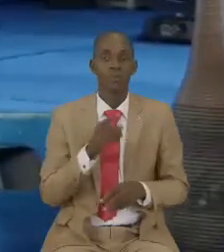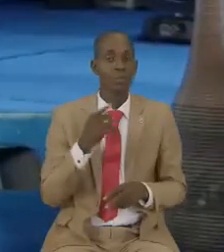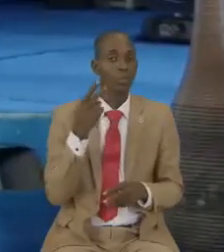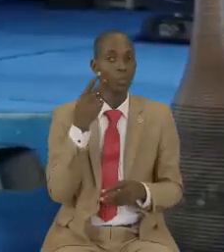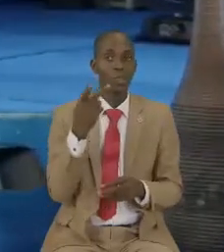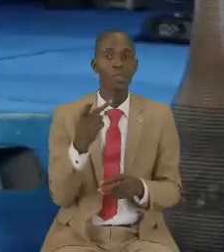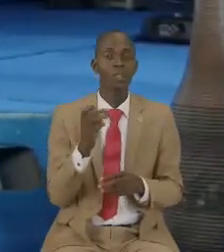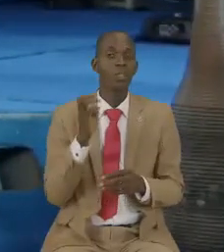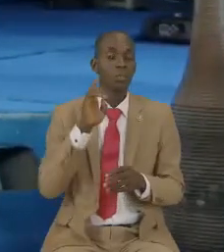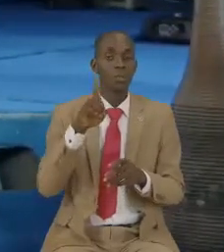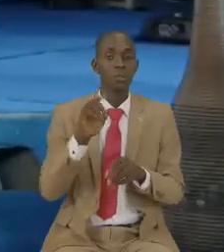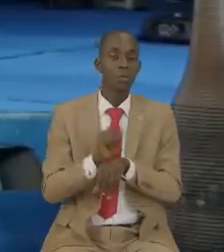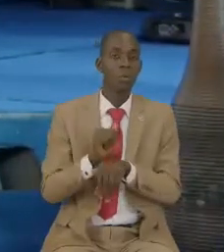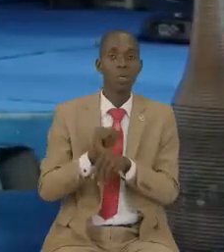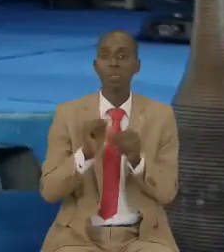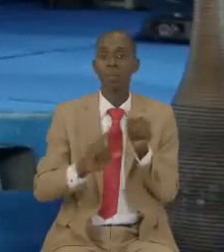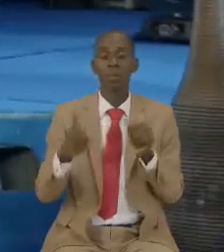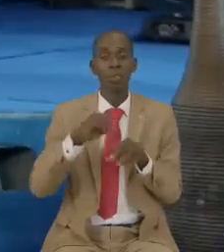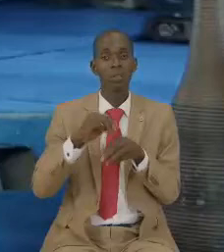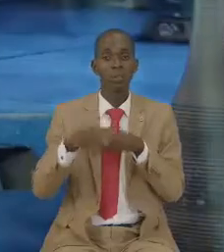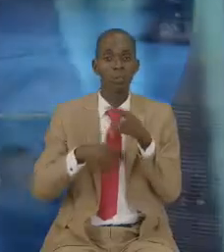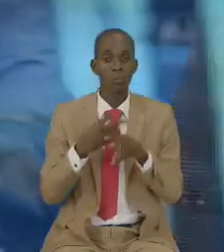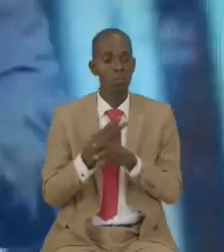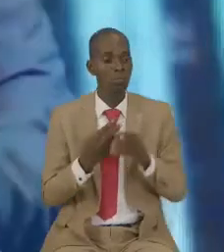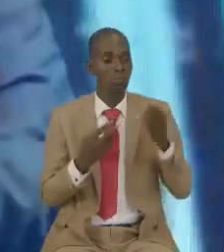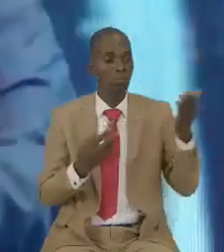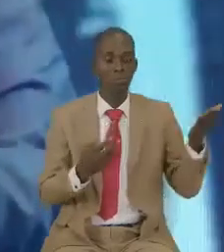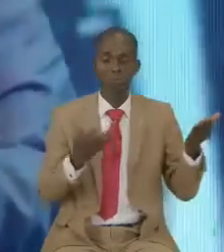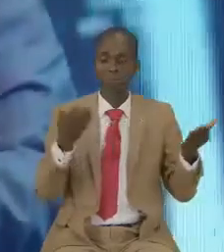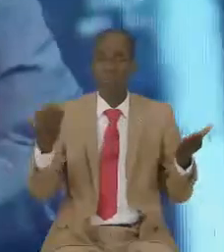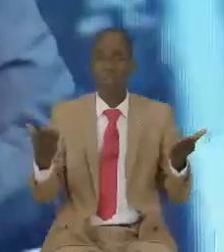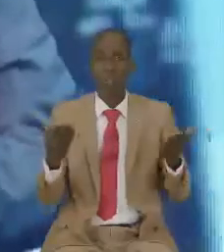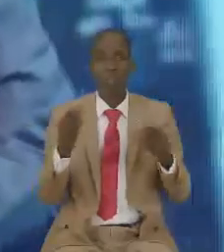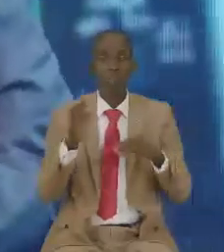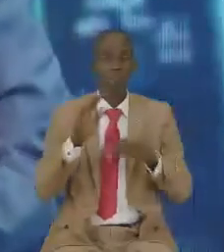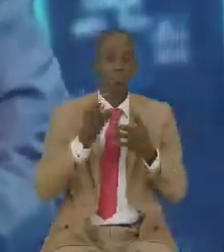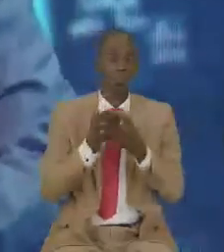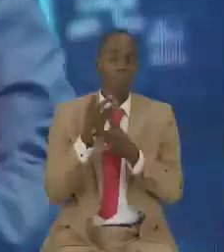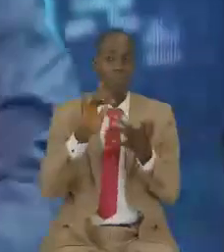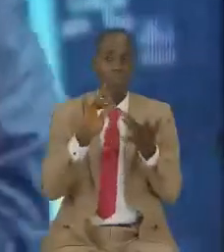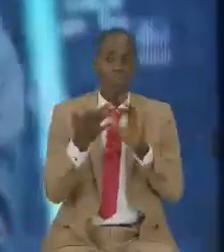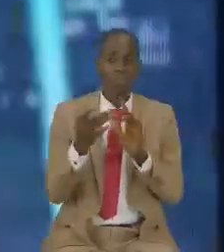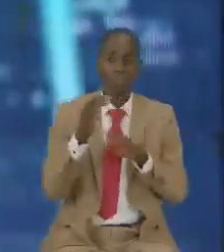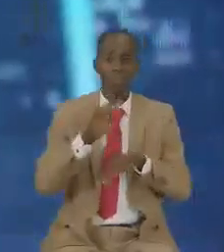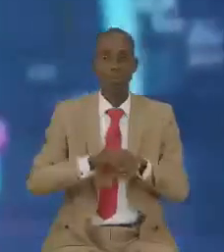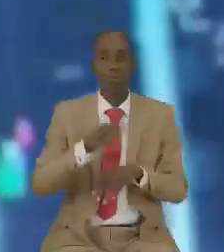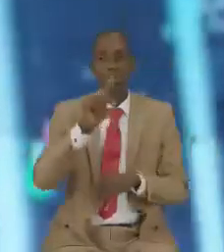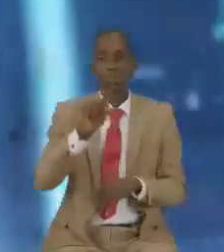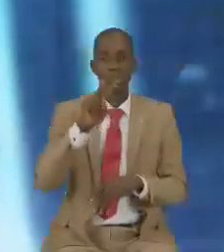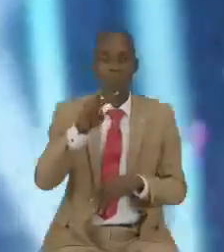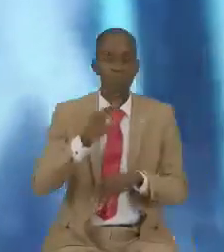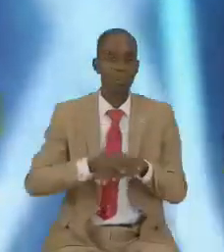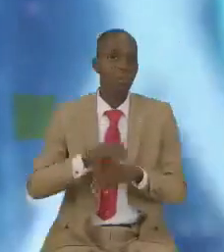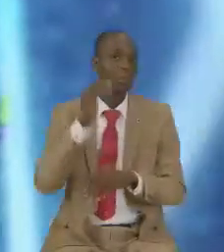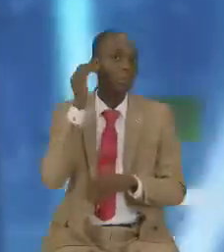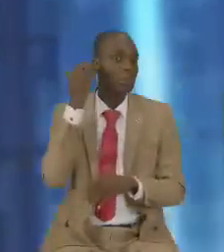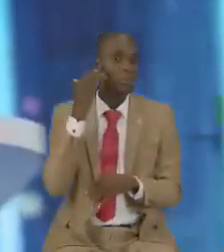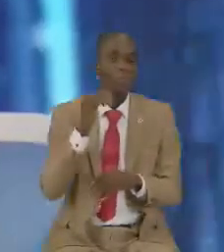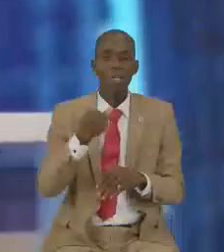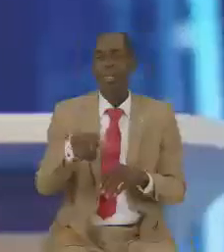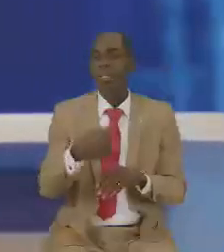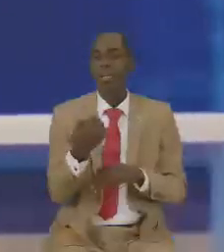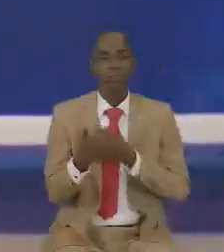everywhere in the world, here and there, online, on television, on radio, any